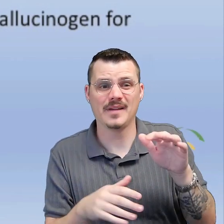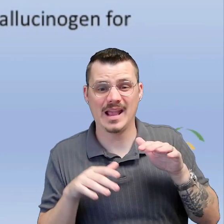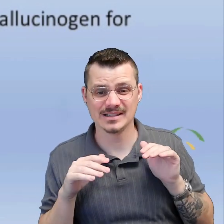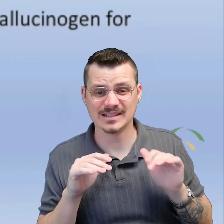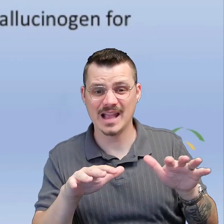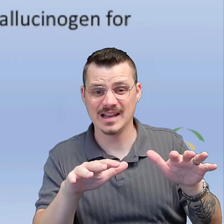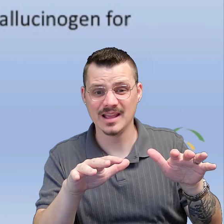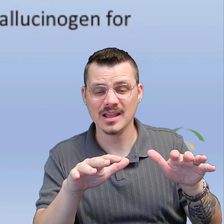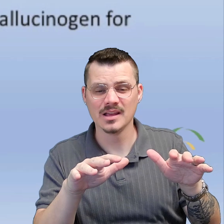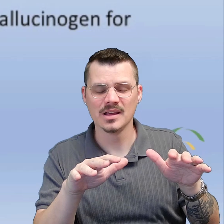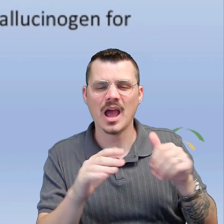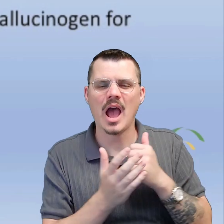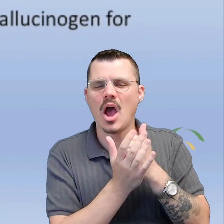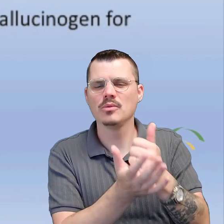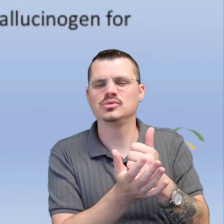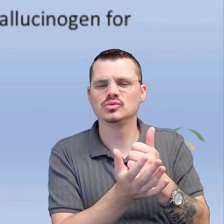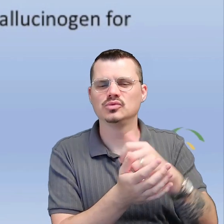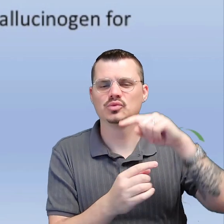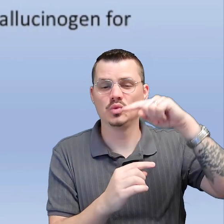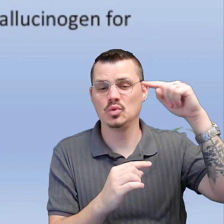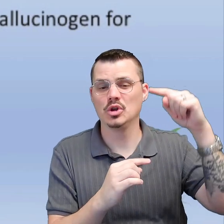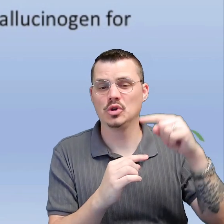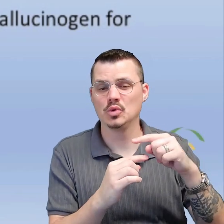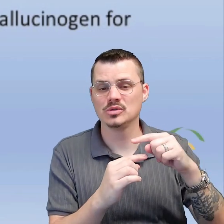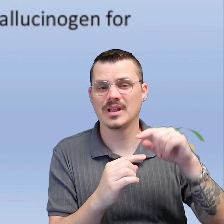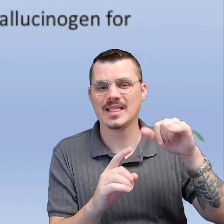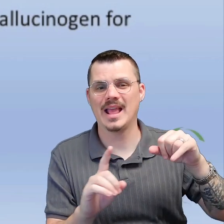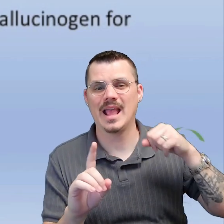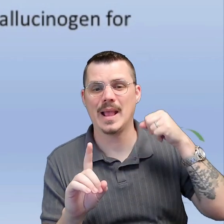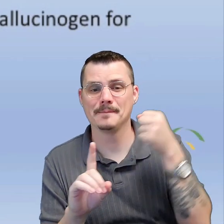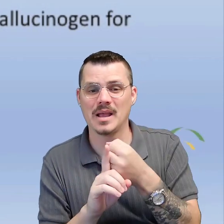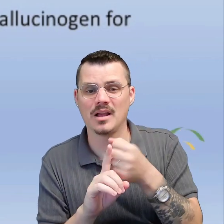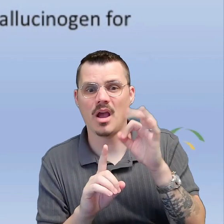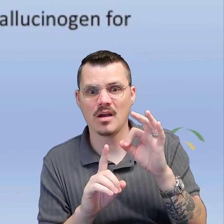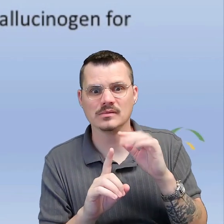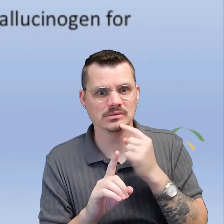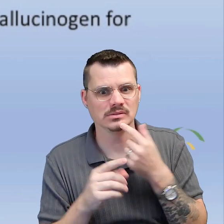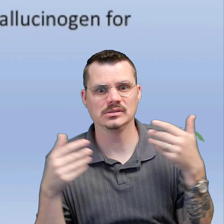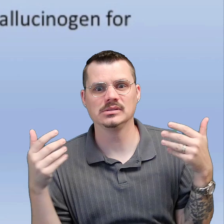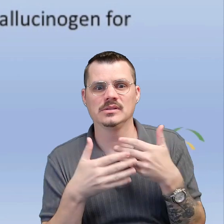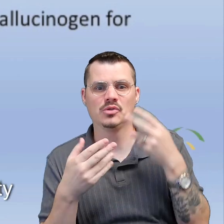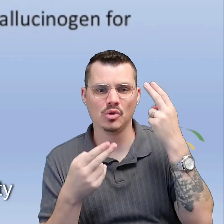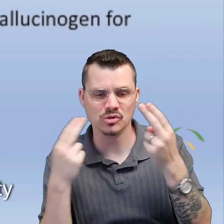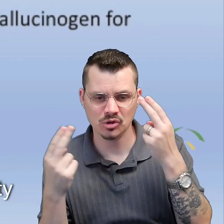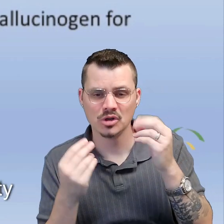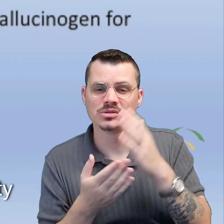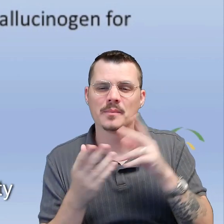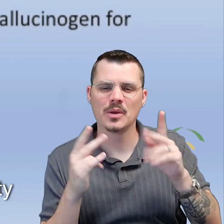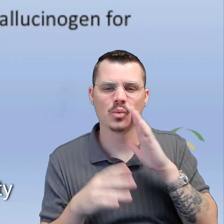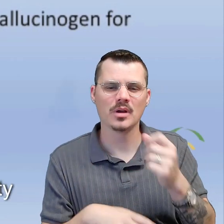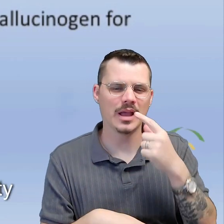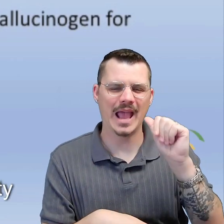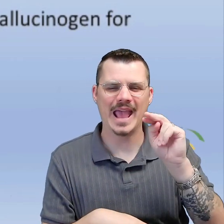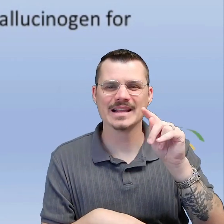anxiety helps reduce the impact of terrifying hallucinations, so some people will